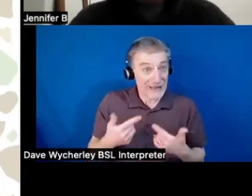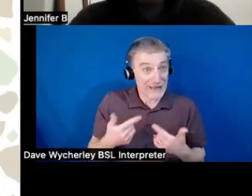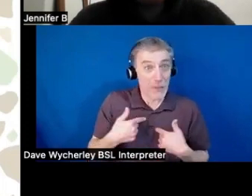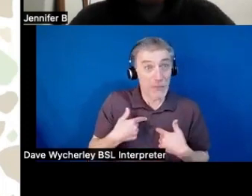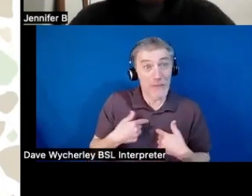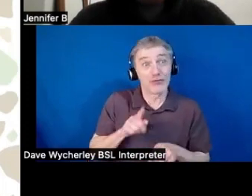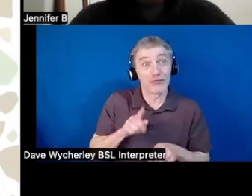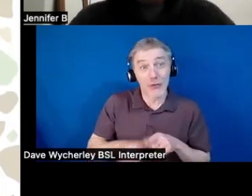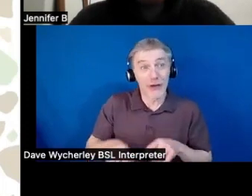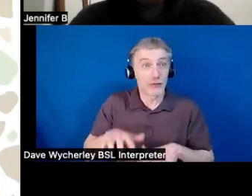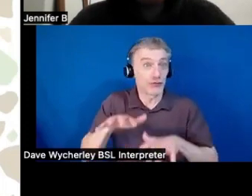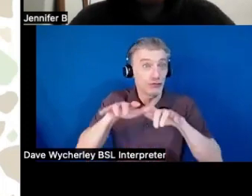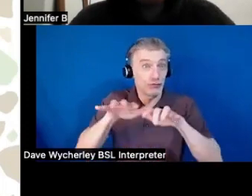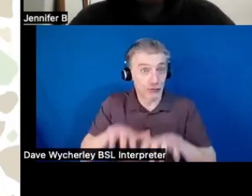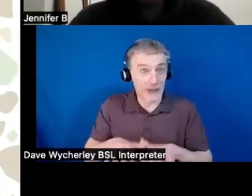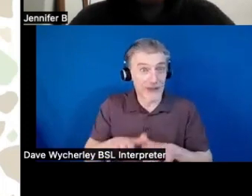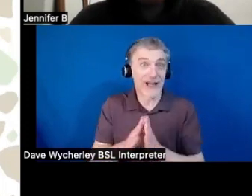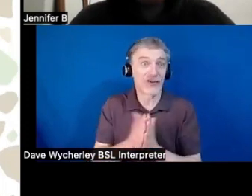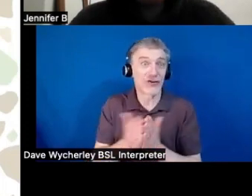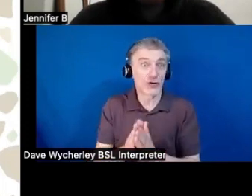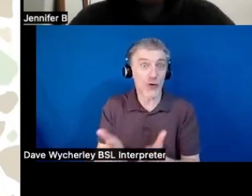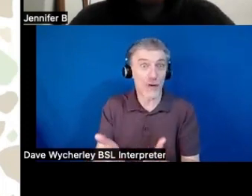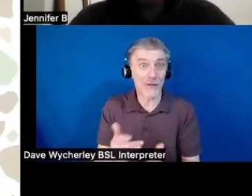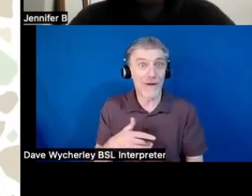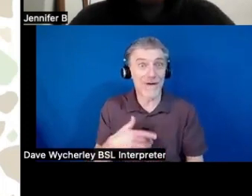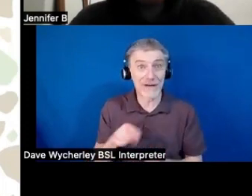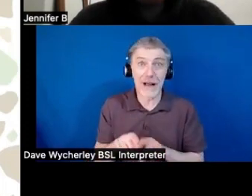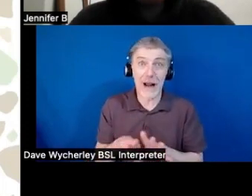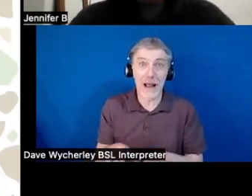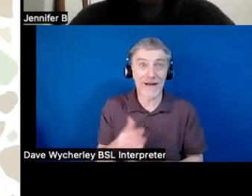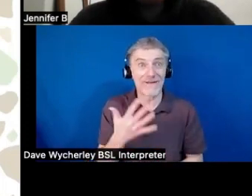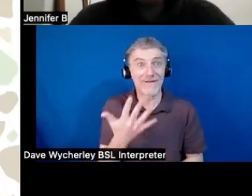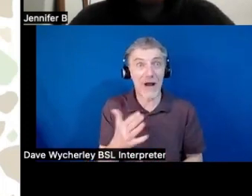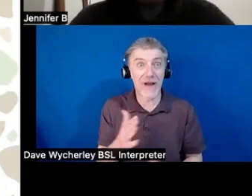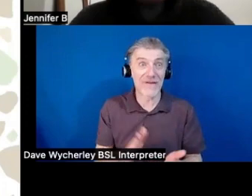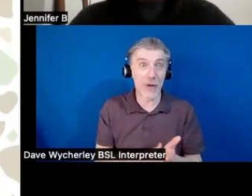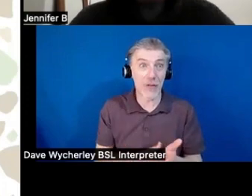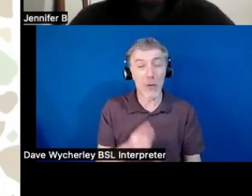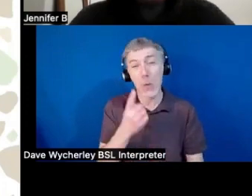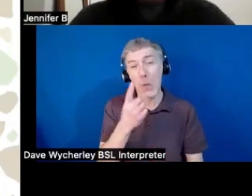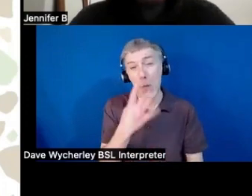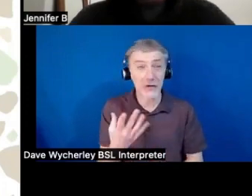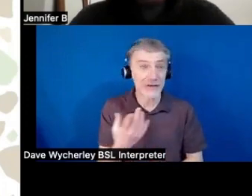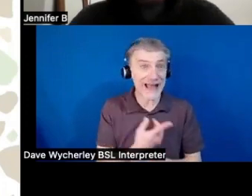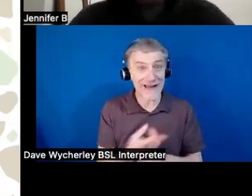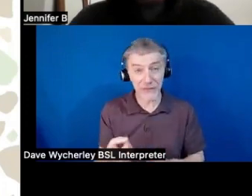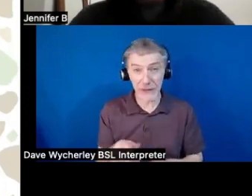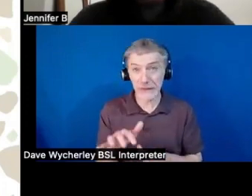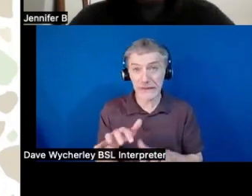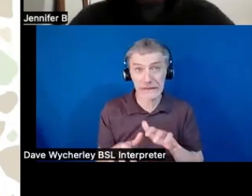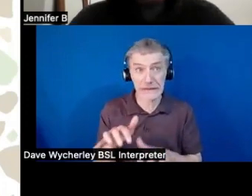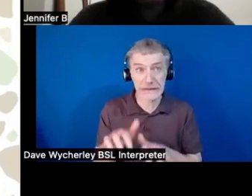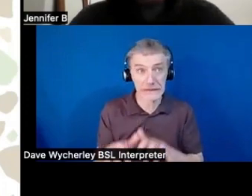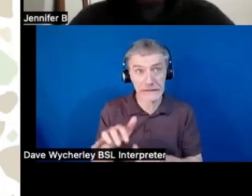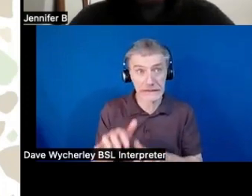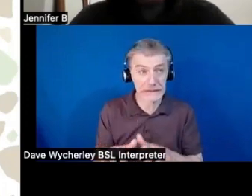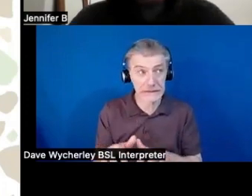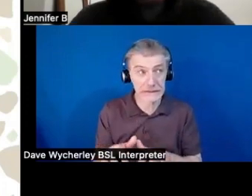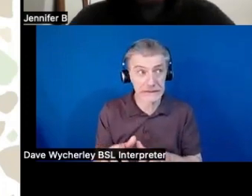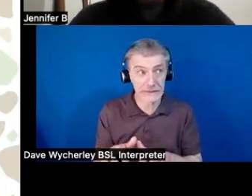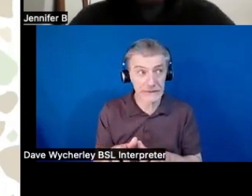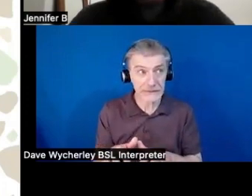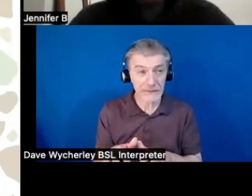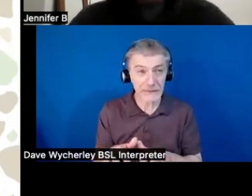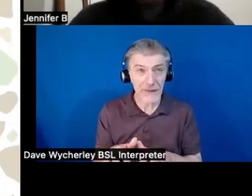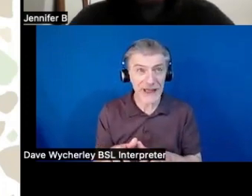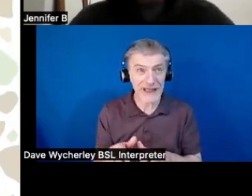spent probably the last 5 months like maybe writing once a week, and the rest of the time just sat there being vaguely maybe thinking about it or just doing